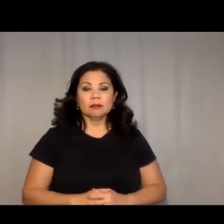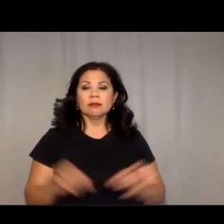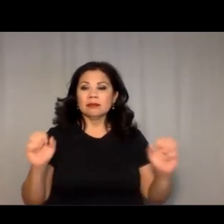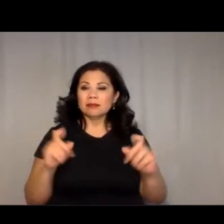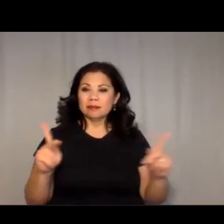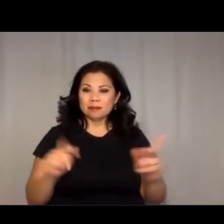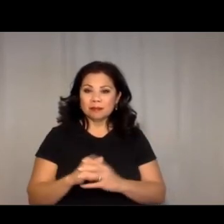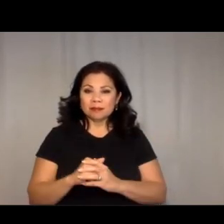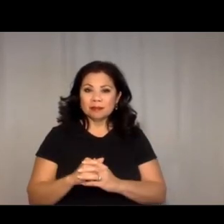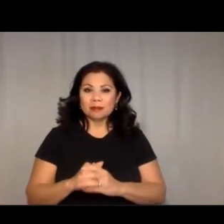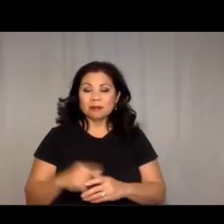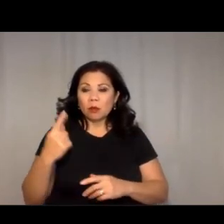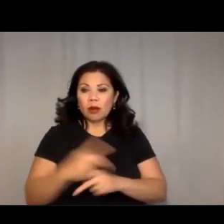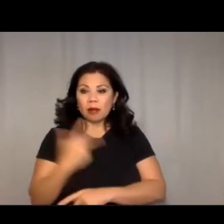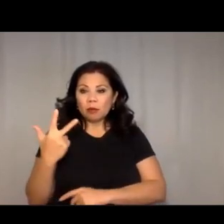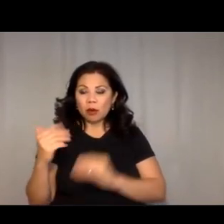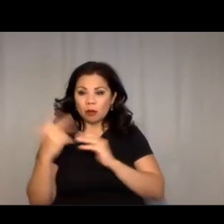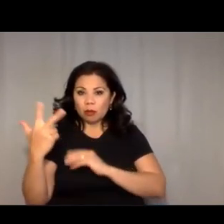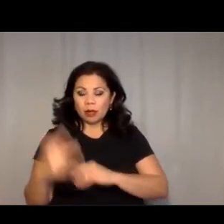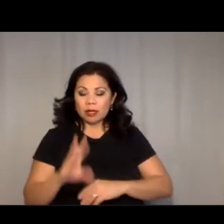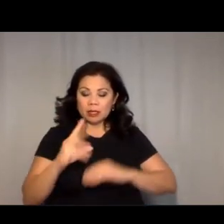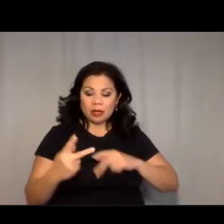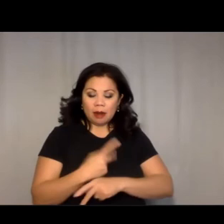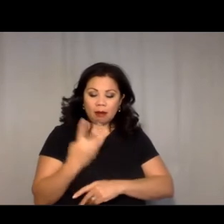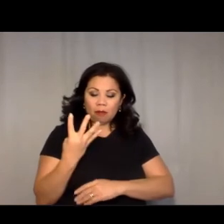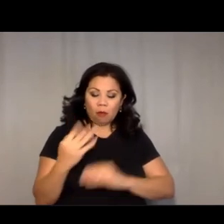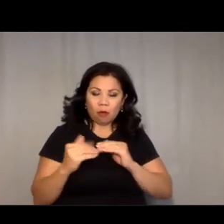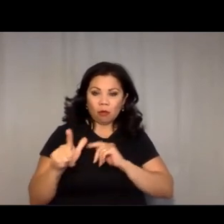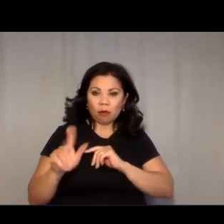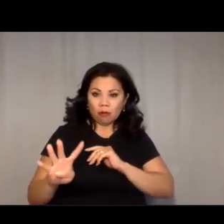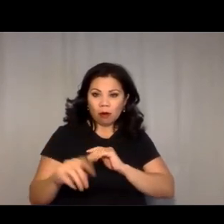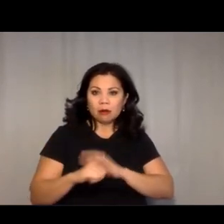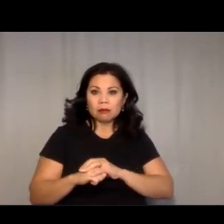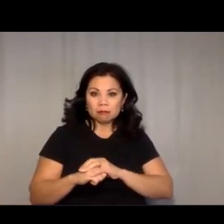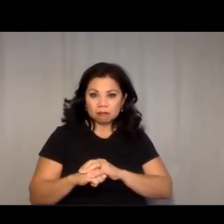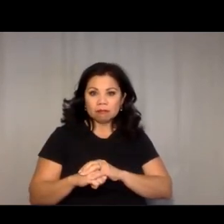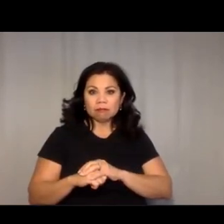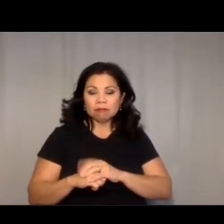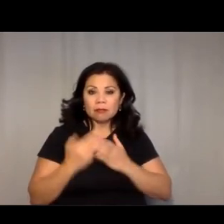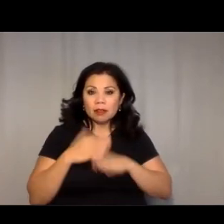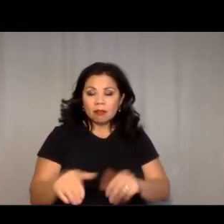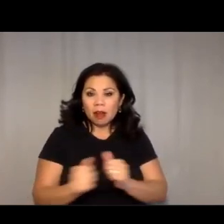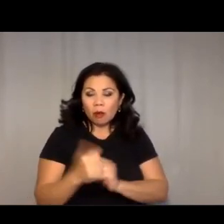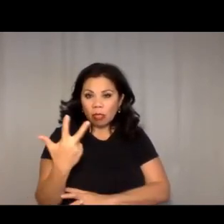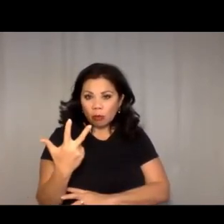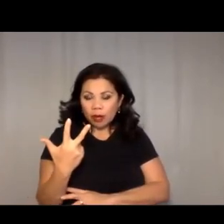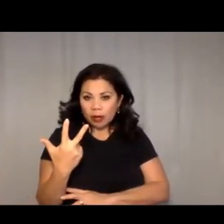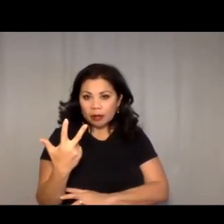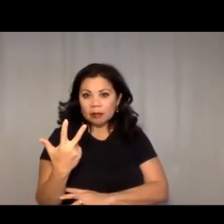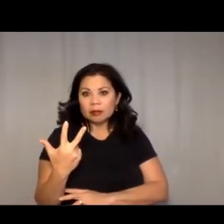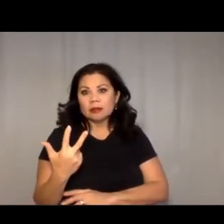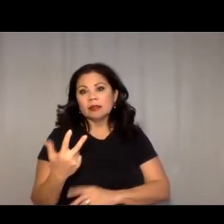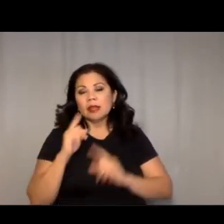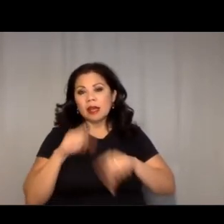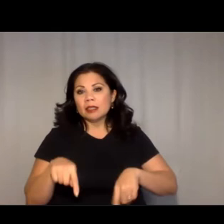All right, 1 times 3 is 3, 6 times 4 is 24. Okay, divide by 3 top and bottom, you